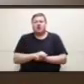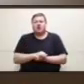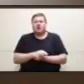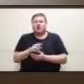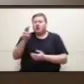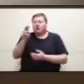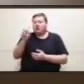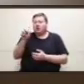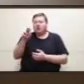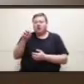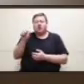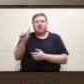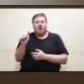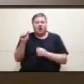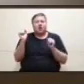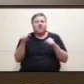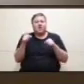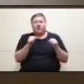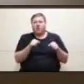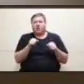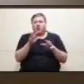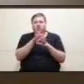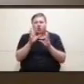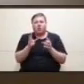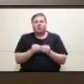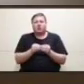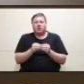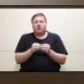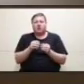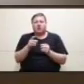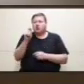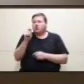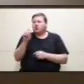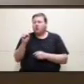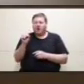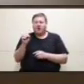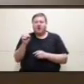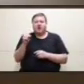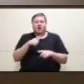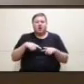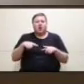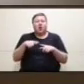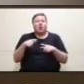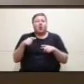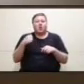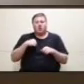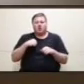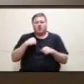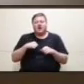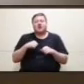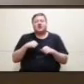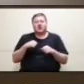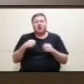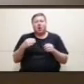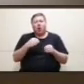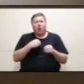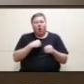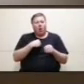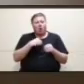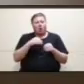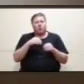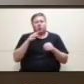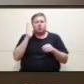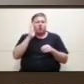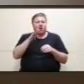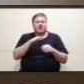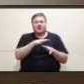NERSA has confirmed that in total, the Twaing local municipality owes its residents in excess